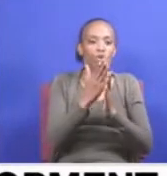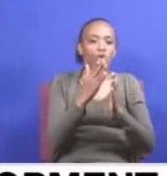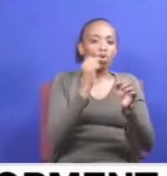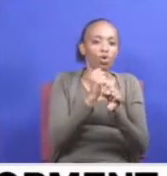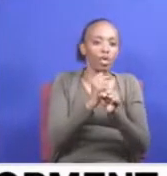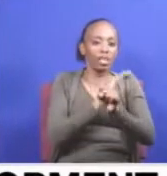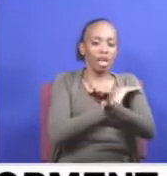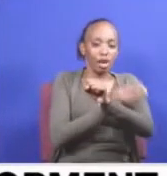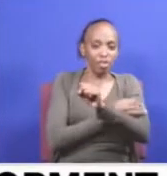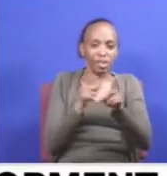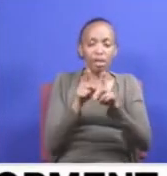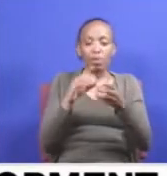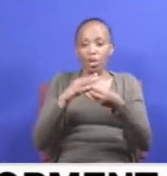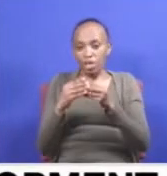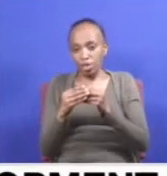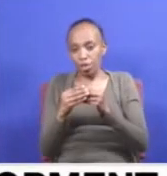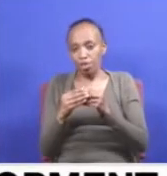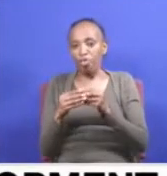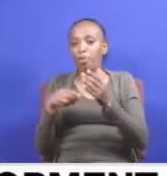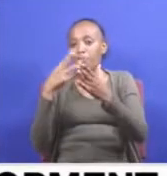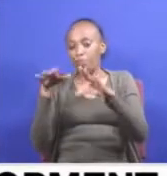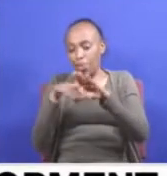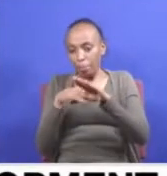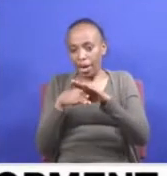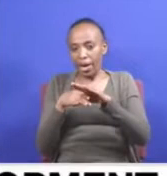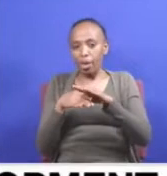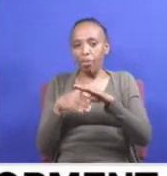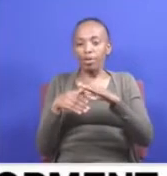education, awareness creation, and stakeholder engagements